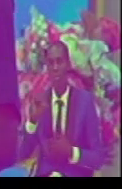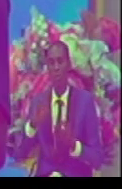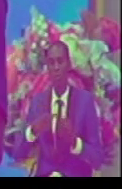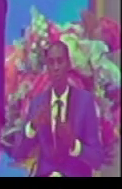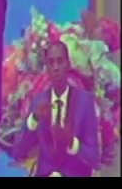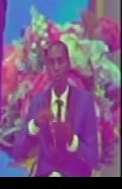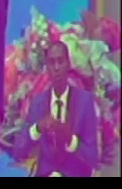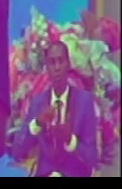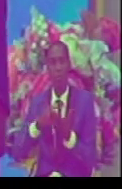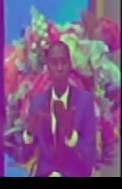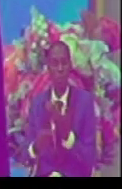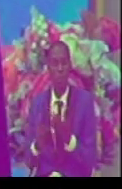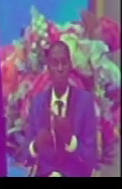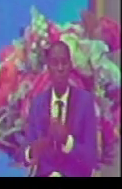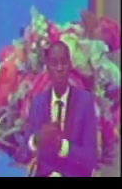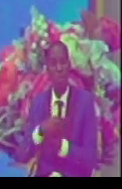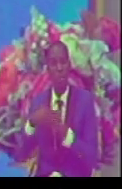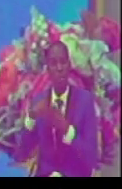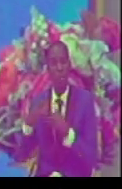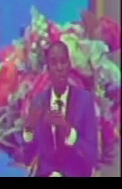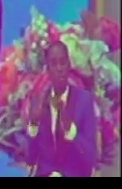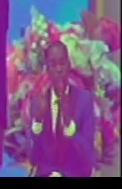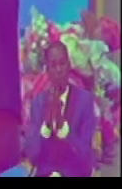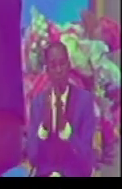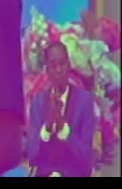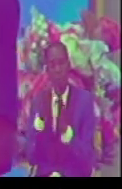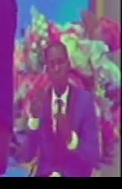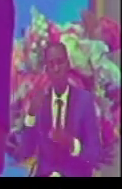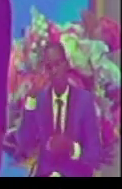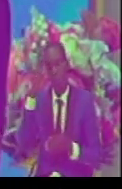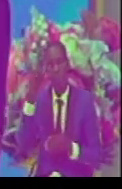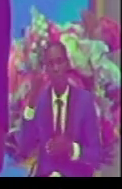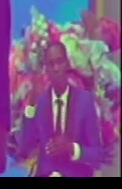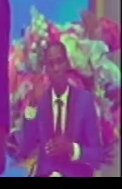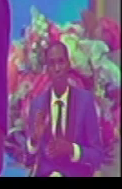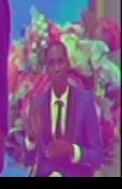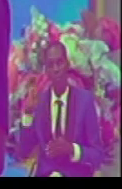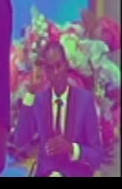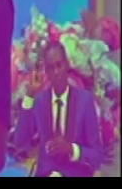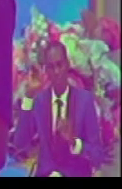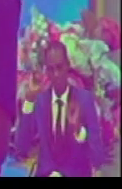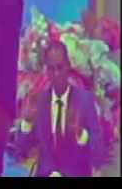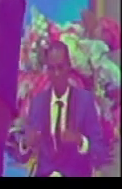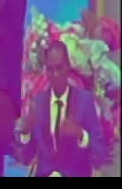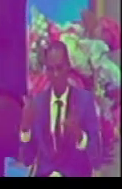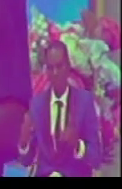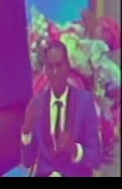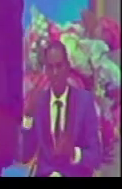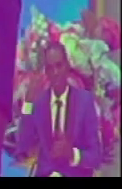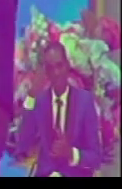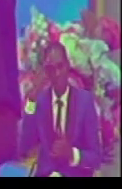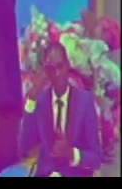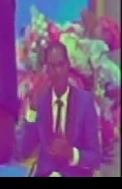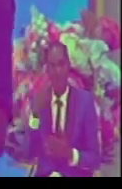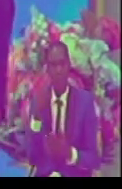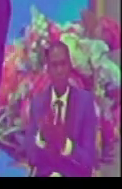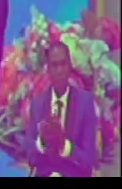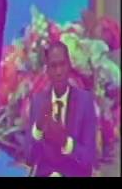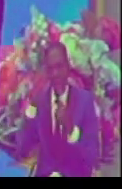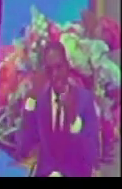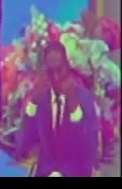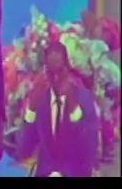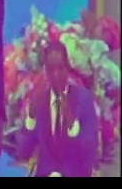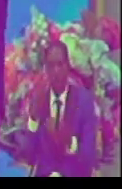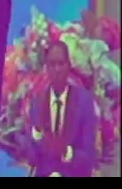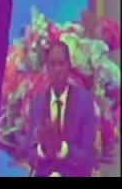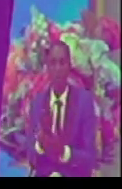brought him to this crusade today. After the prayer of the man of God, he regained himself. He could